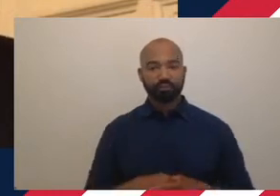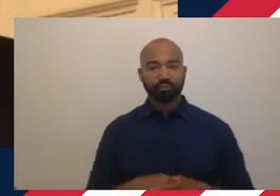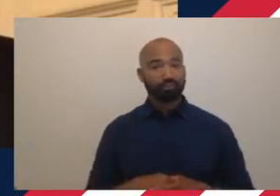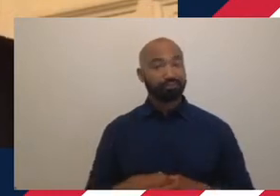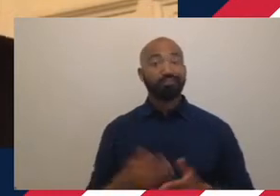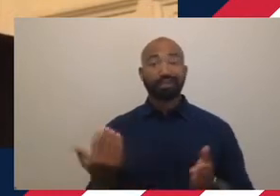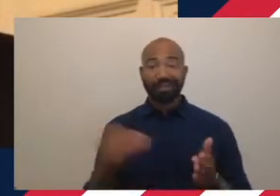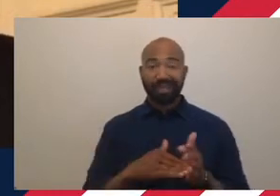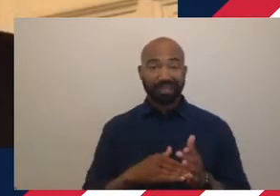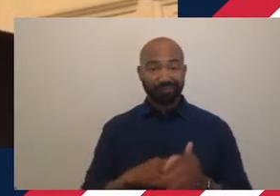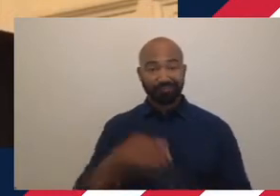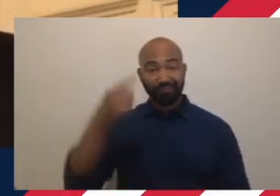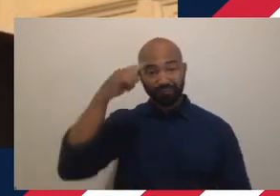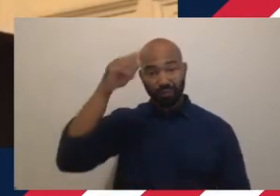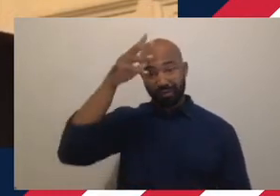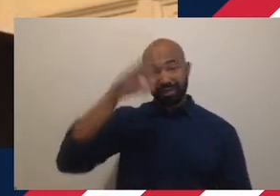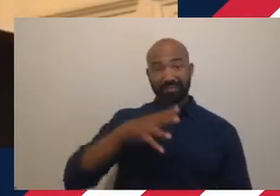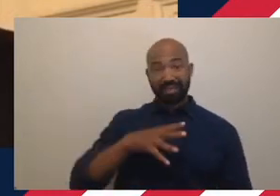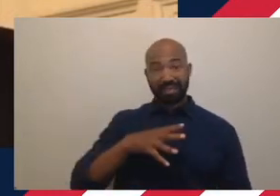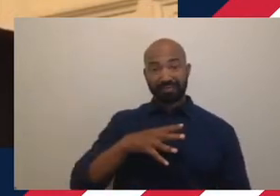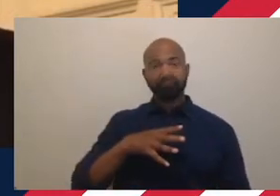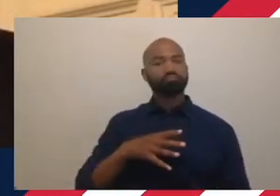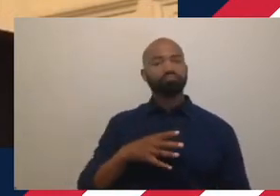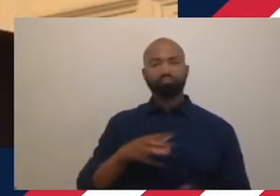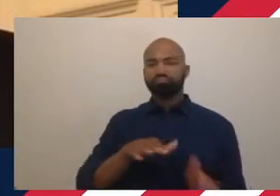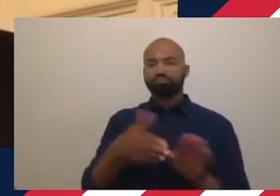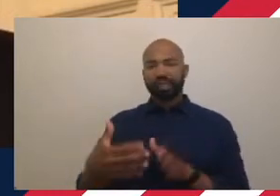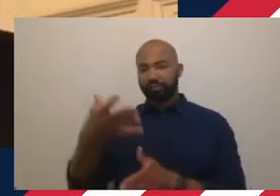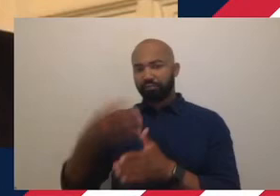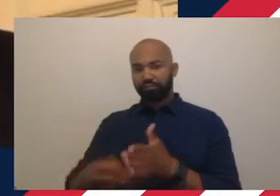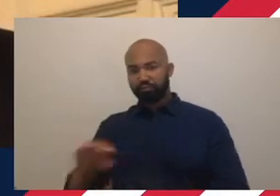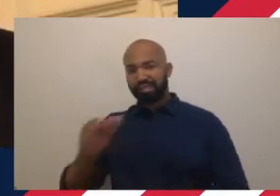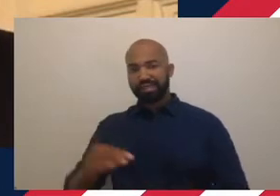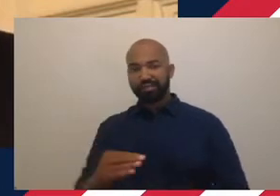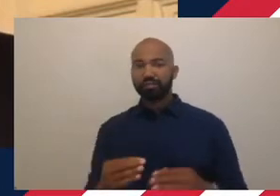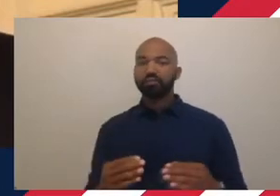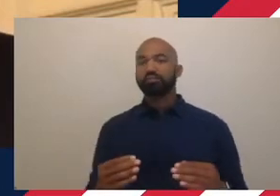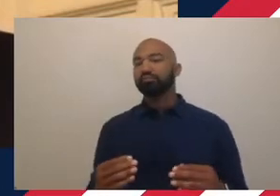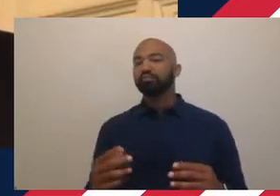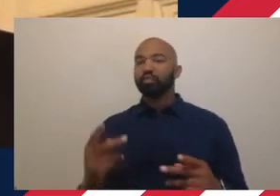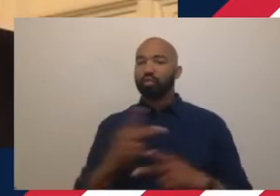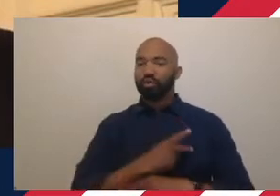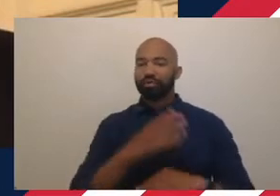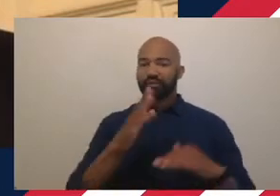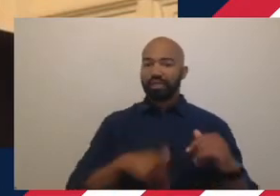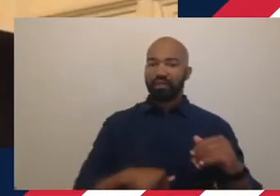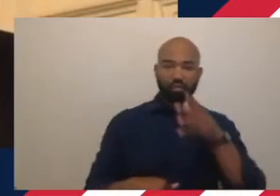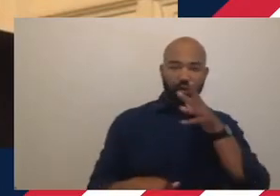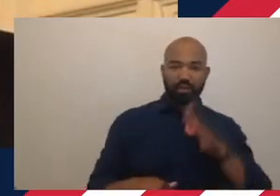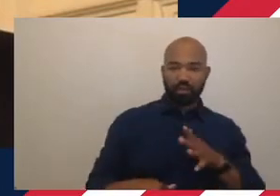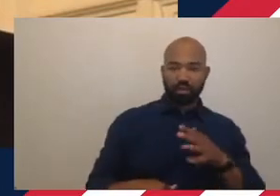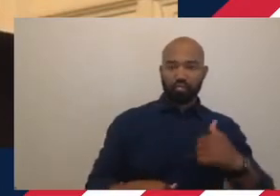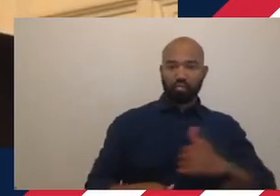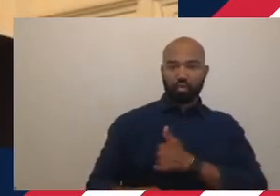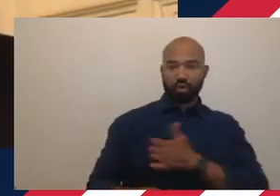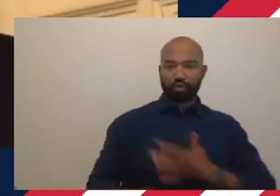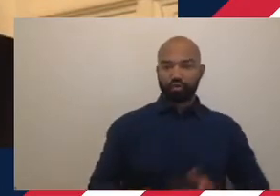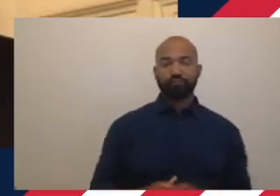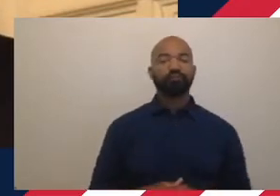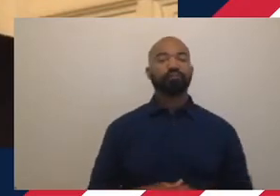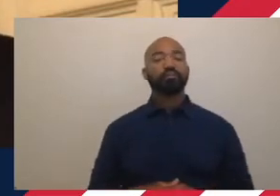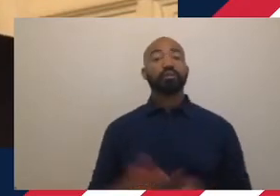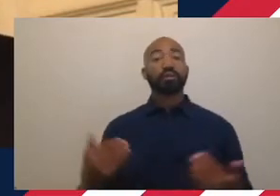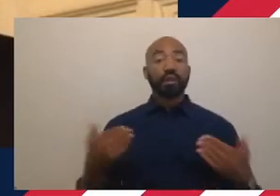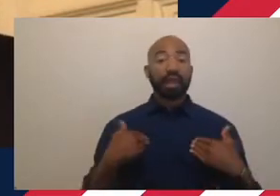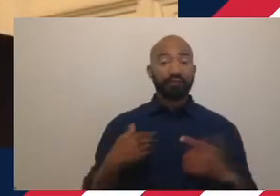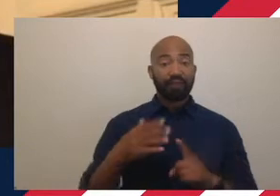a lot higher than our women warriors. Number 5, socioeconomic and environmental factors.